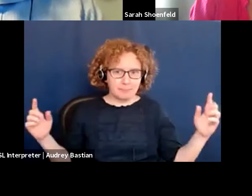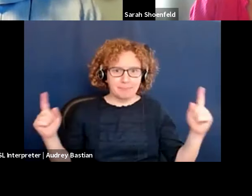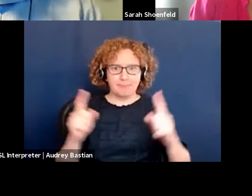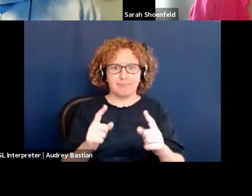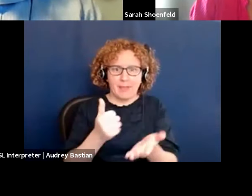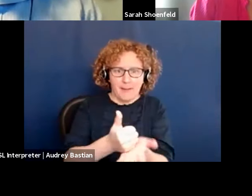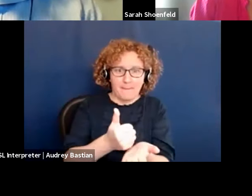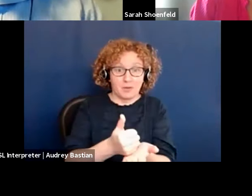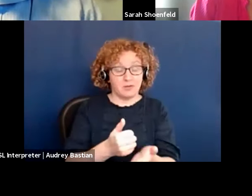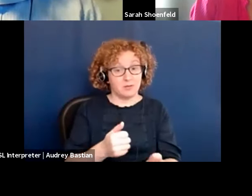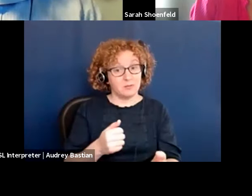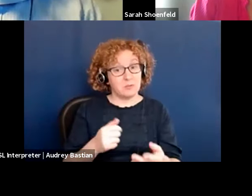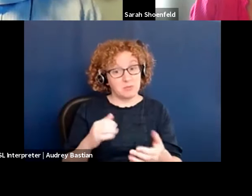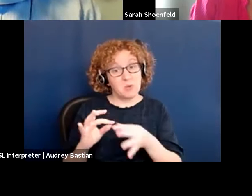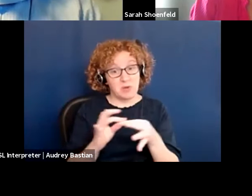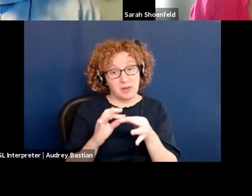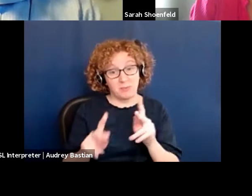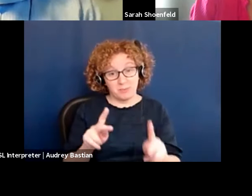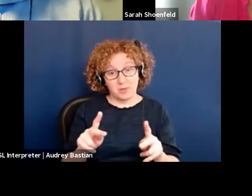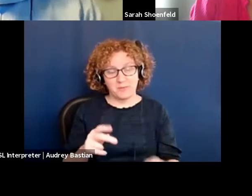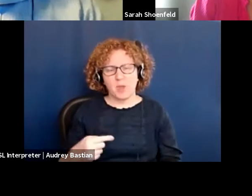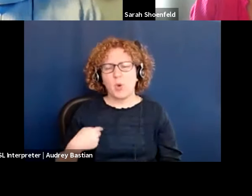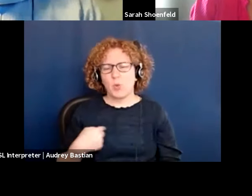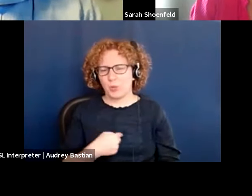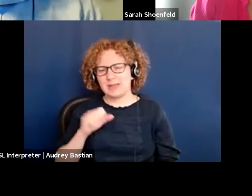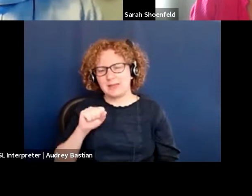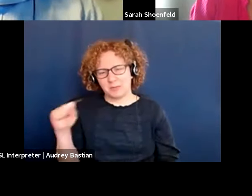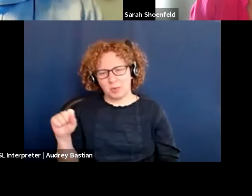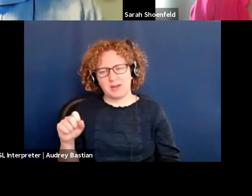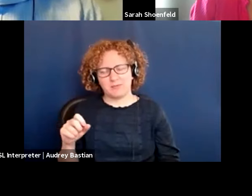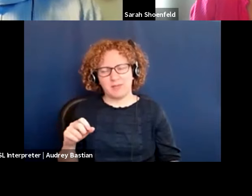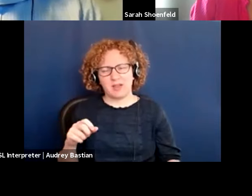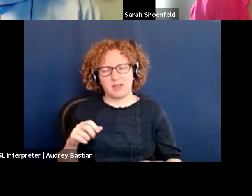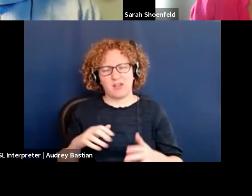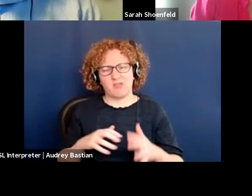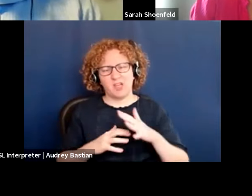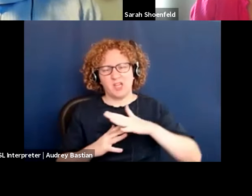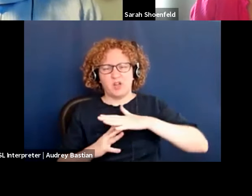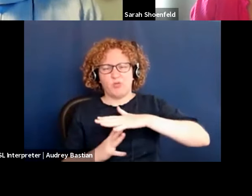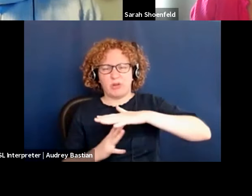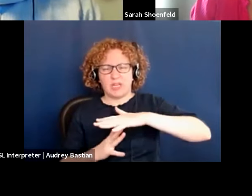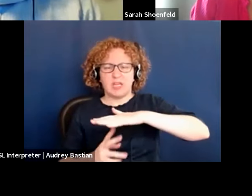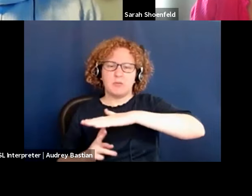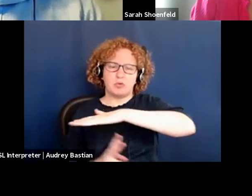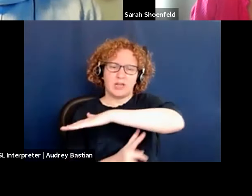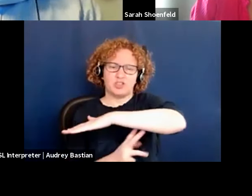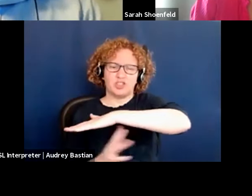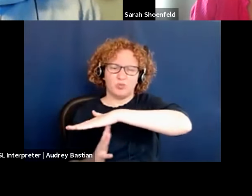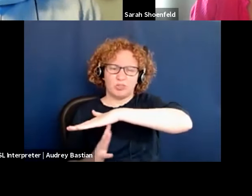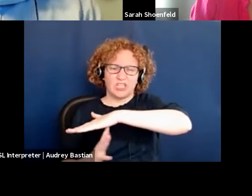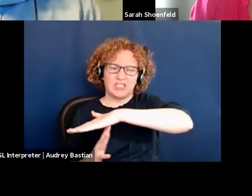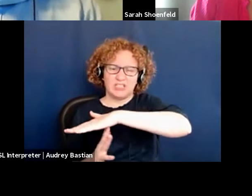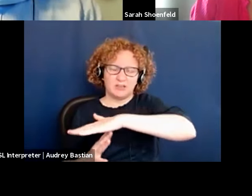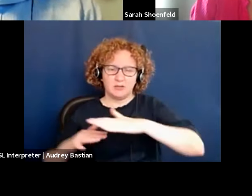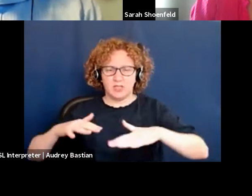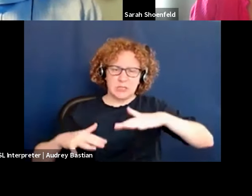such an object, a rickety old bridge, where, and when I was growing up, I understand people on, and what divided